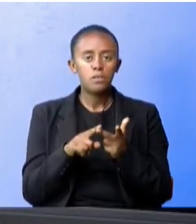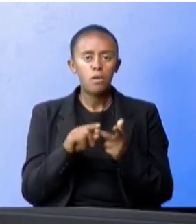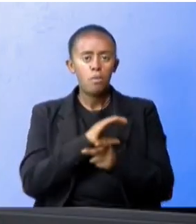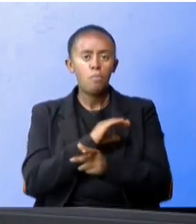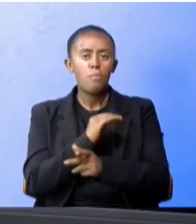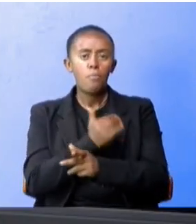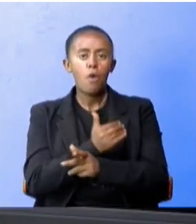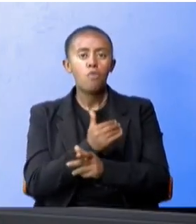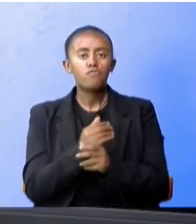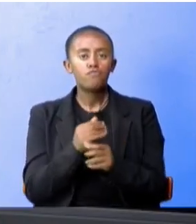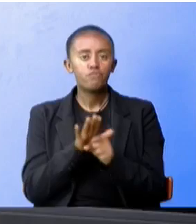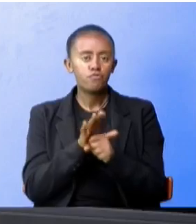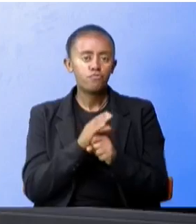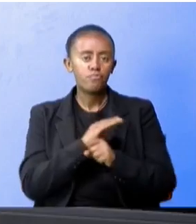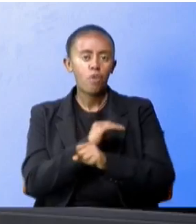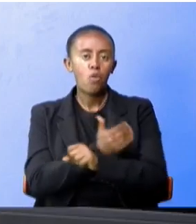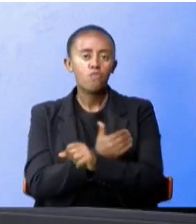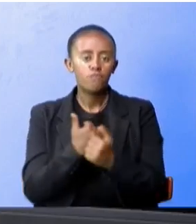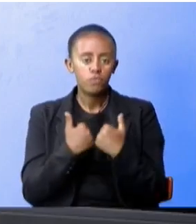powerful,